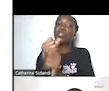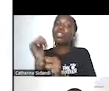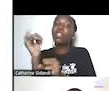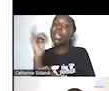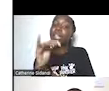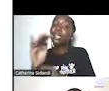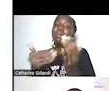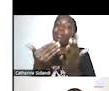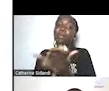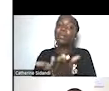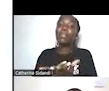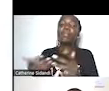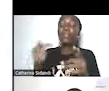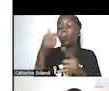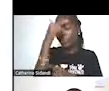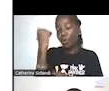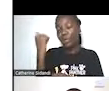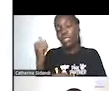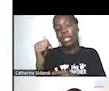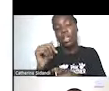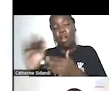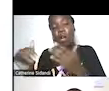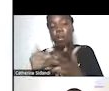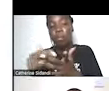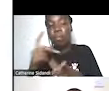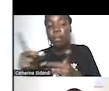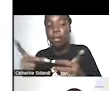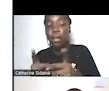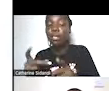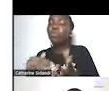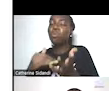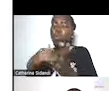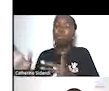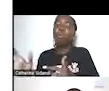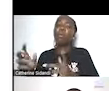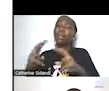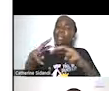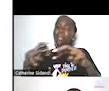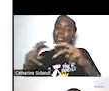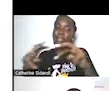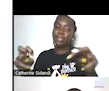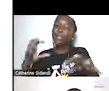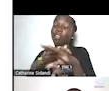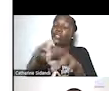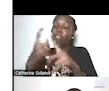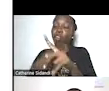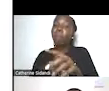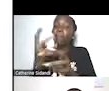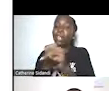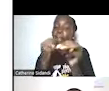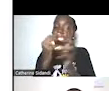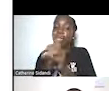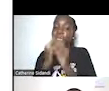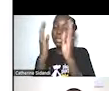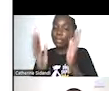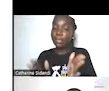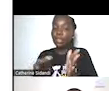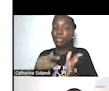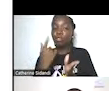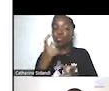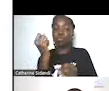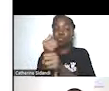every role, remember this analytics is coming now from the statisticians who used to do these things, actuaries, now